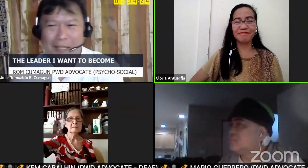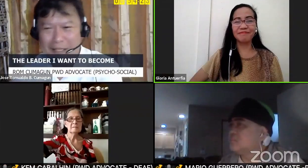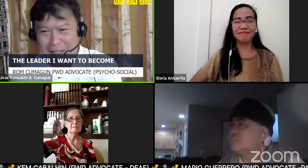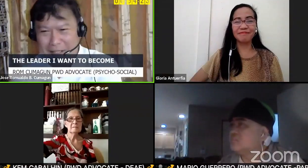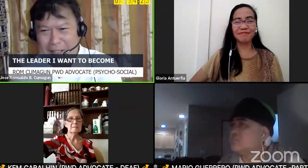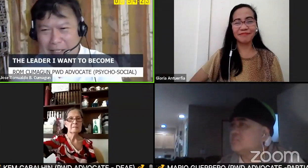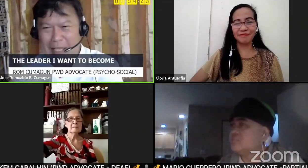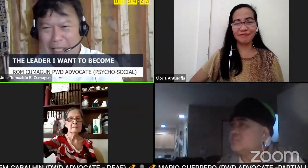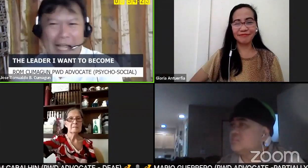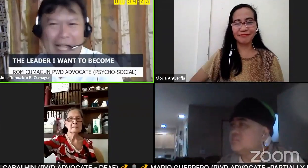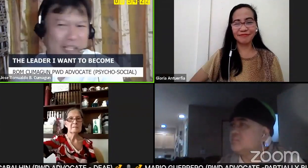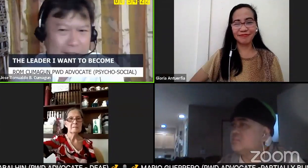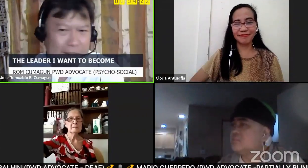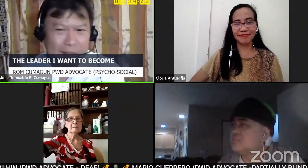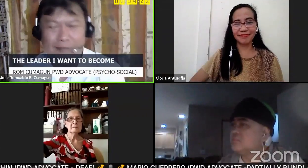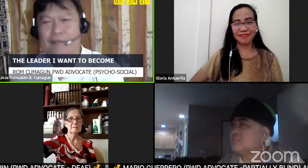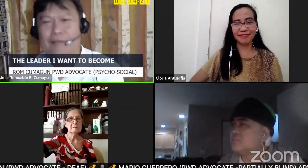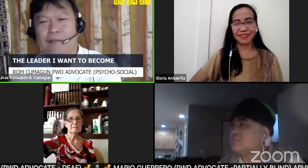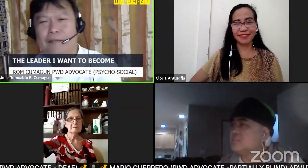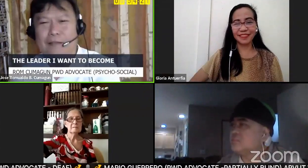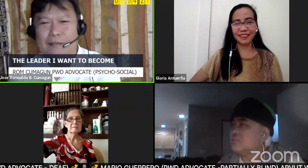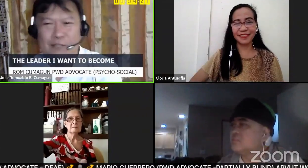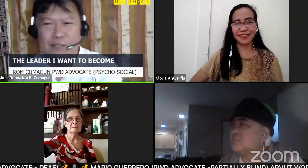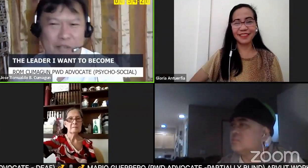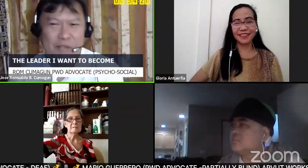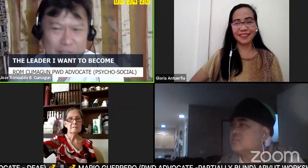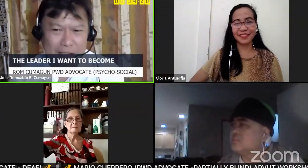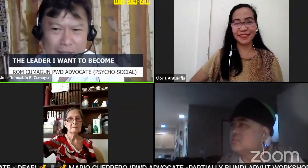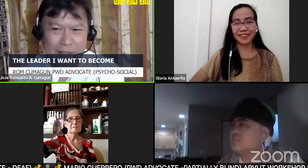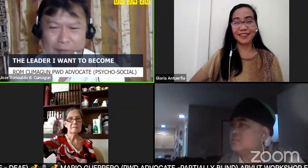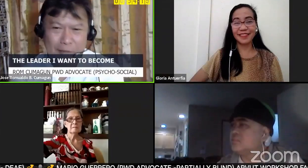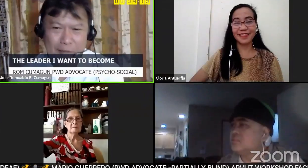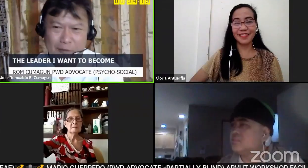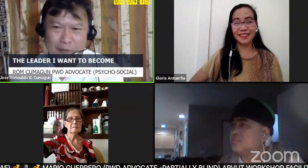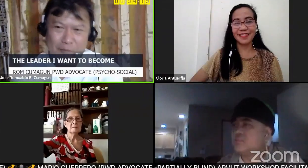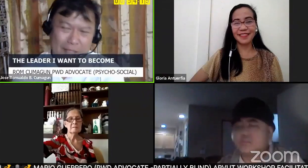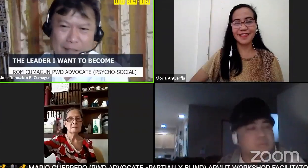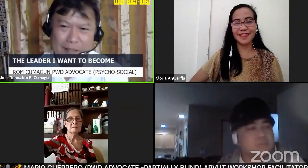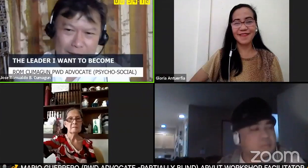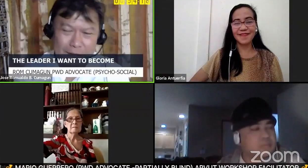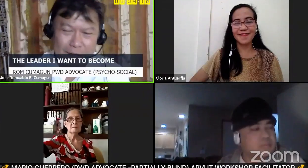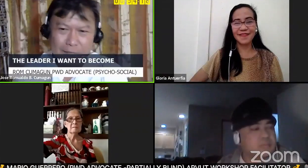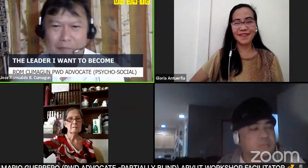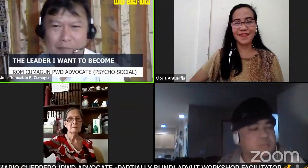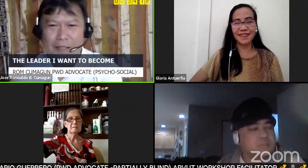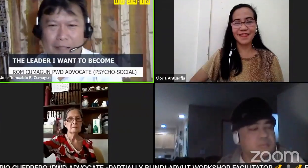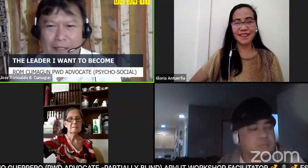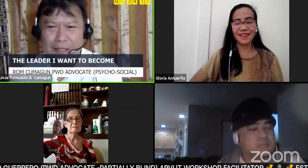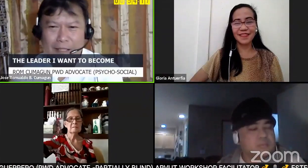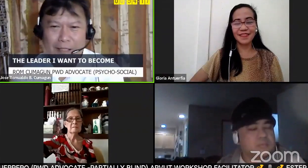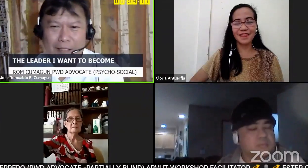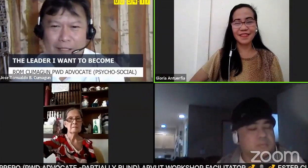to be elected as president in order to be a leader.